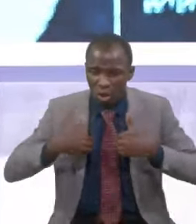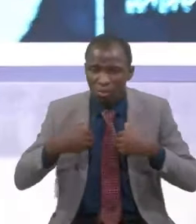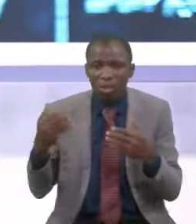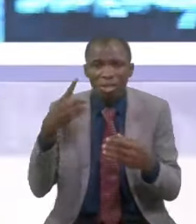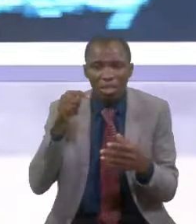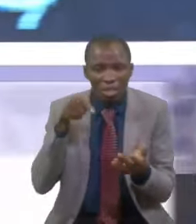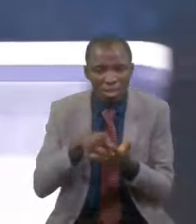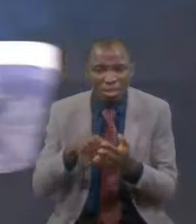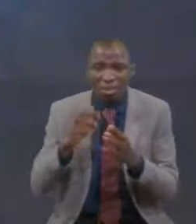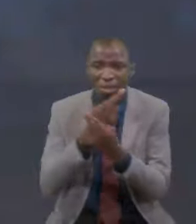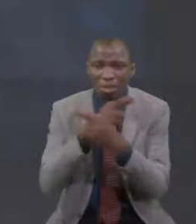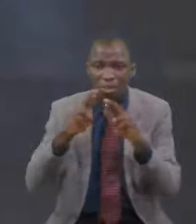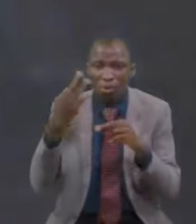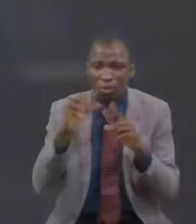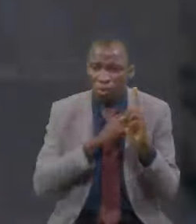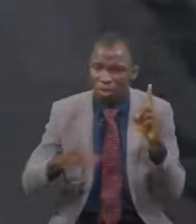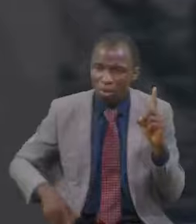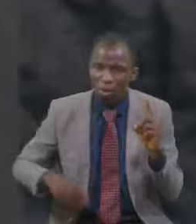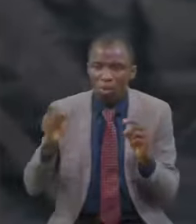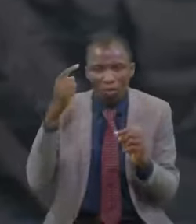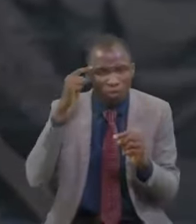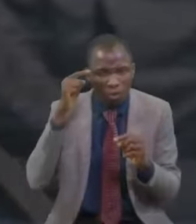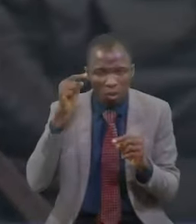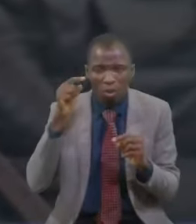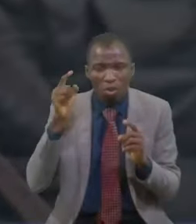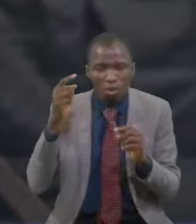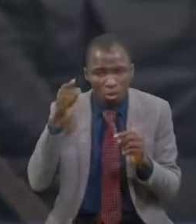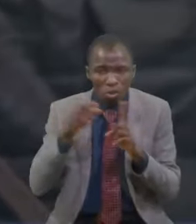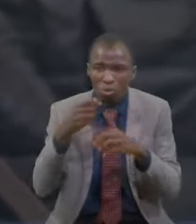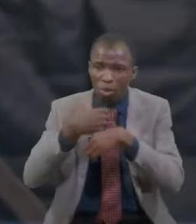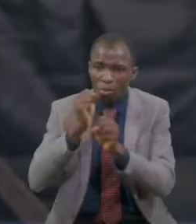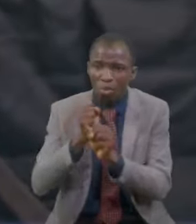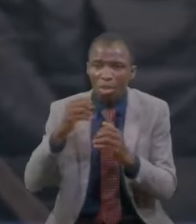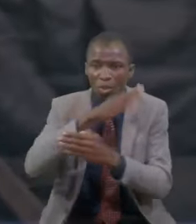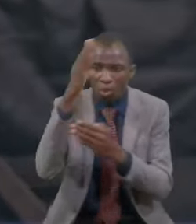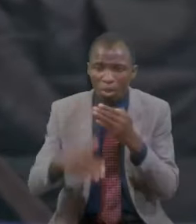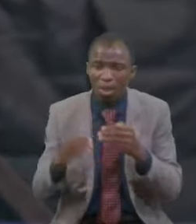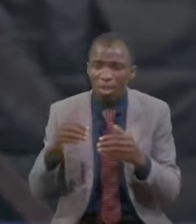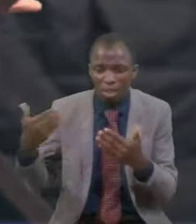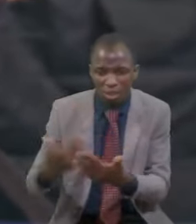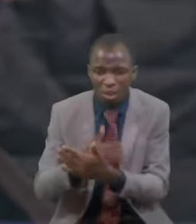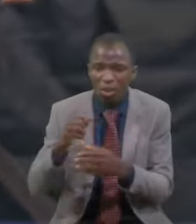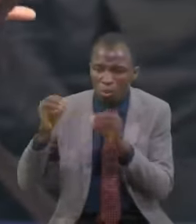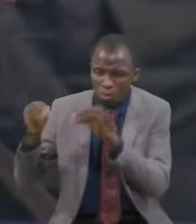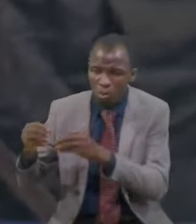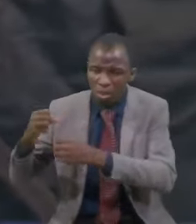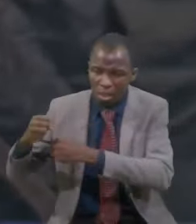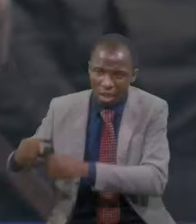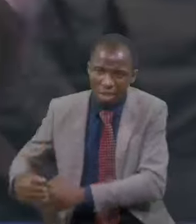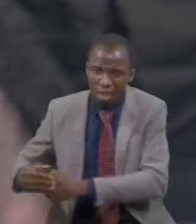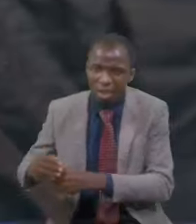of the Lord and to be made completely new. Lay this aside. Otherwise, there's